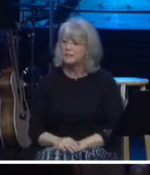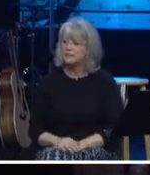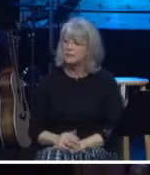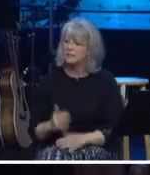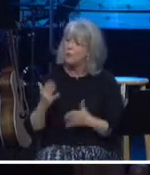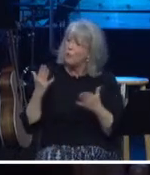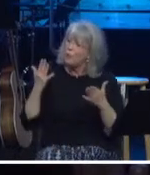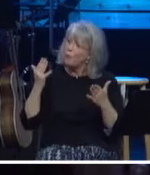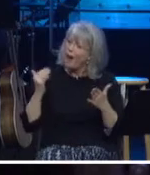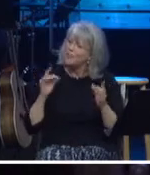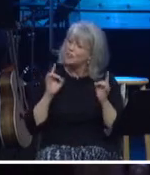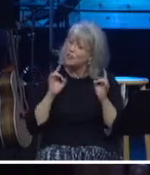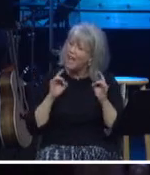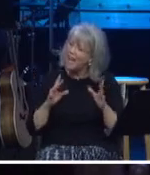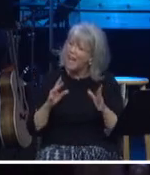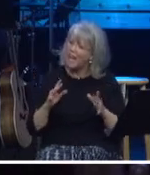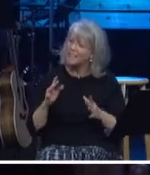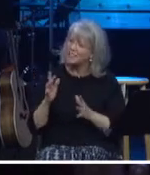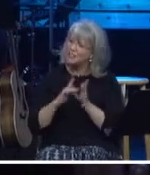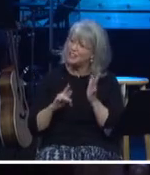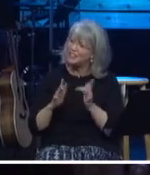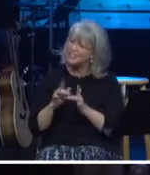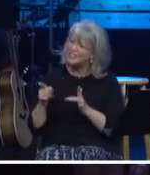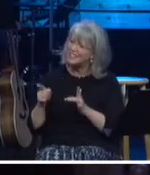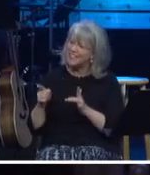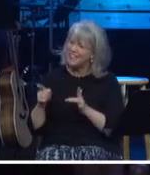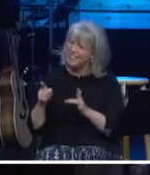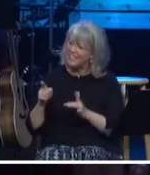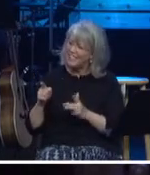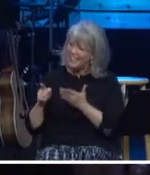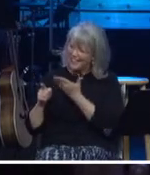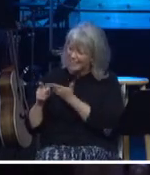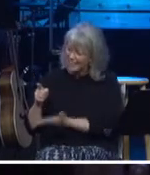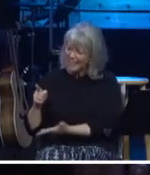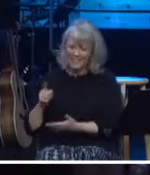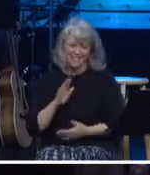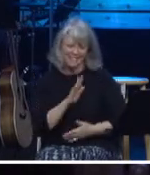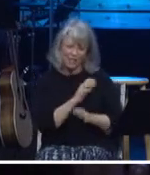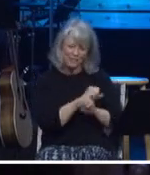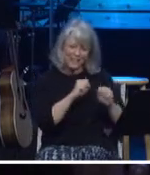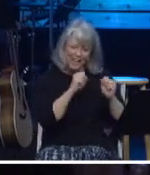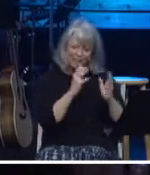Why do they hate him so much? He is their savior. He is the son.